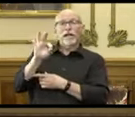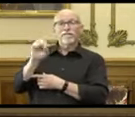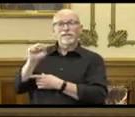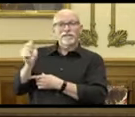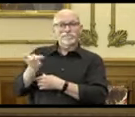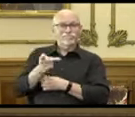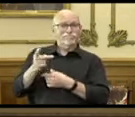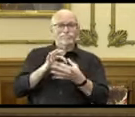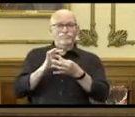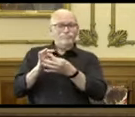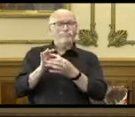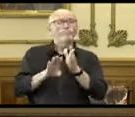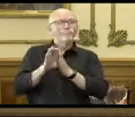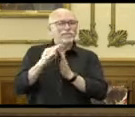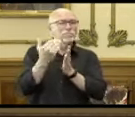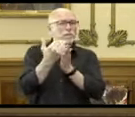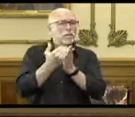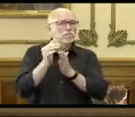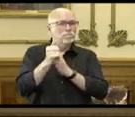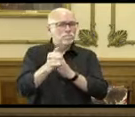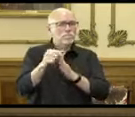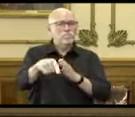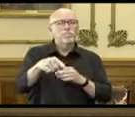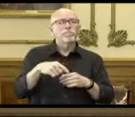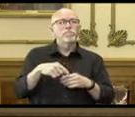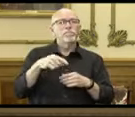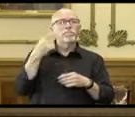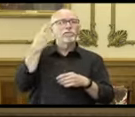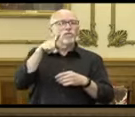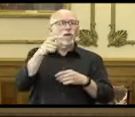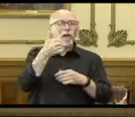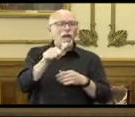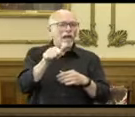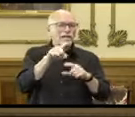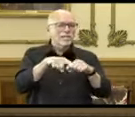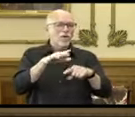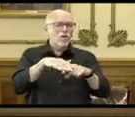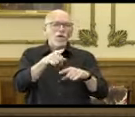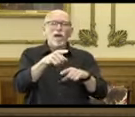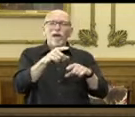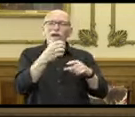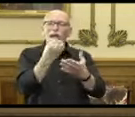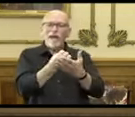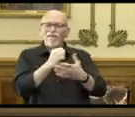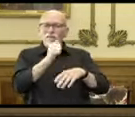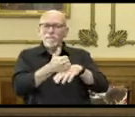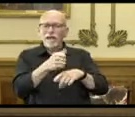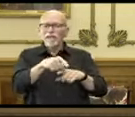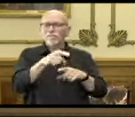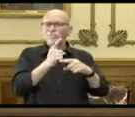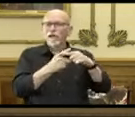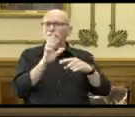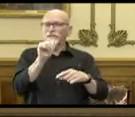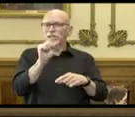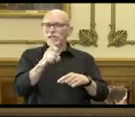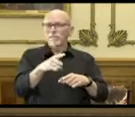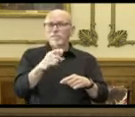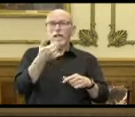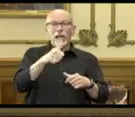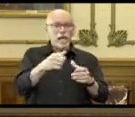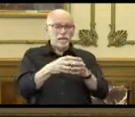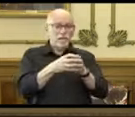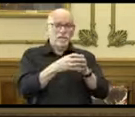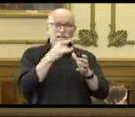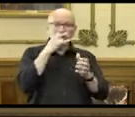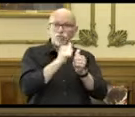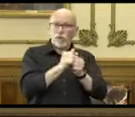developed additional specific guidance and a series of evidence-based individual case scenarios to guide positive cases. Pods of kids that move through